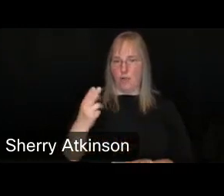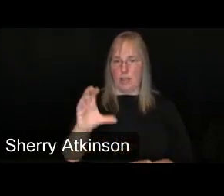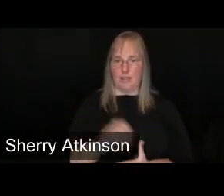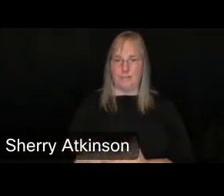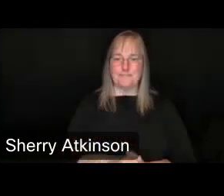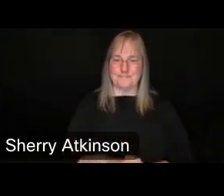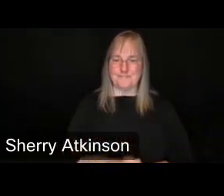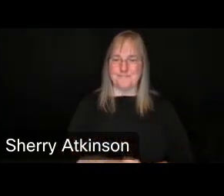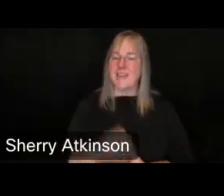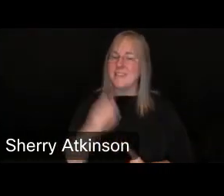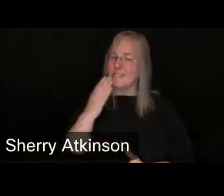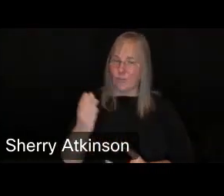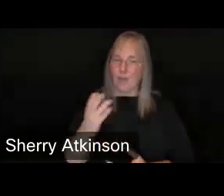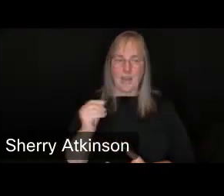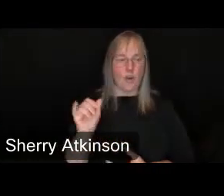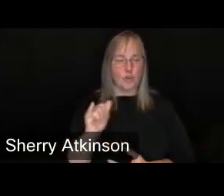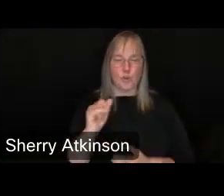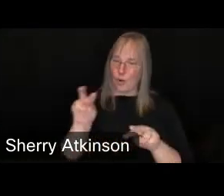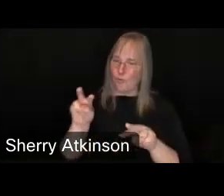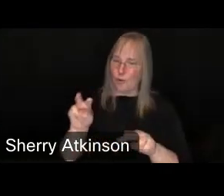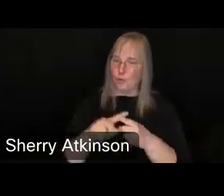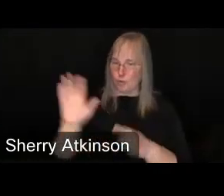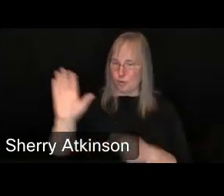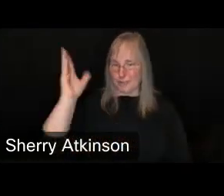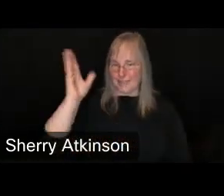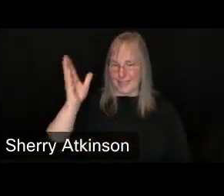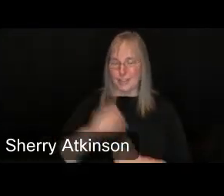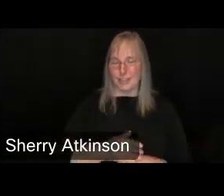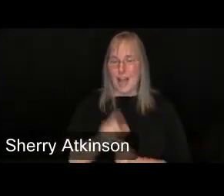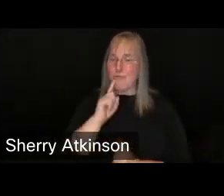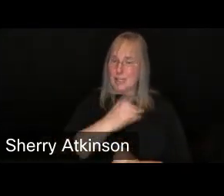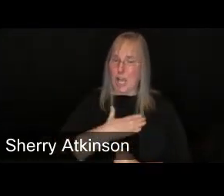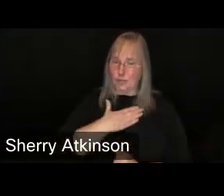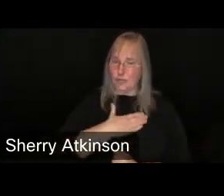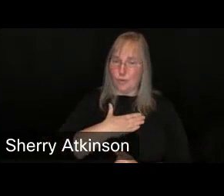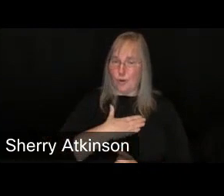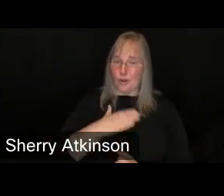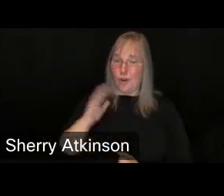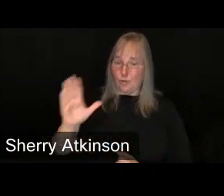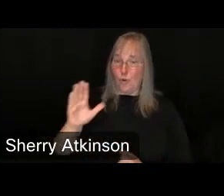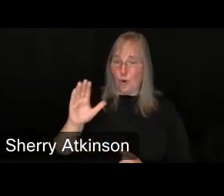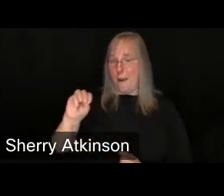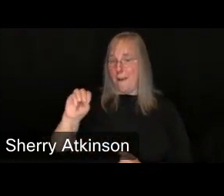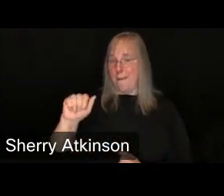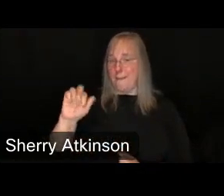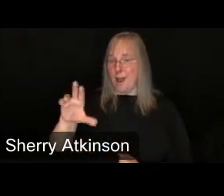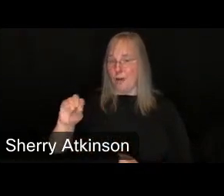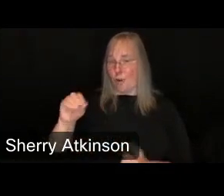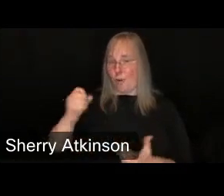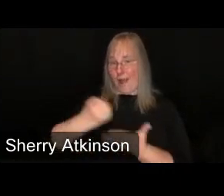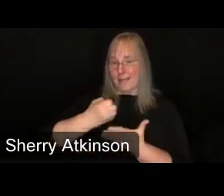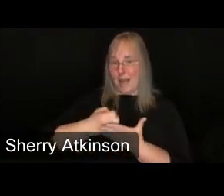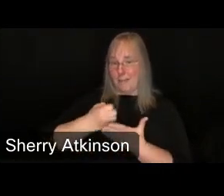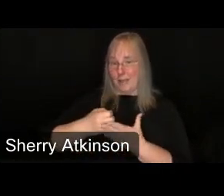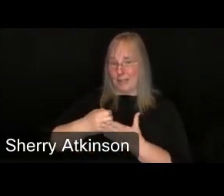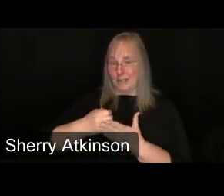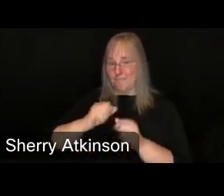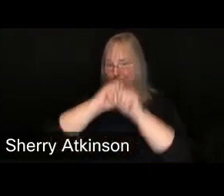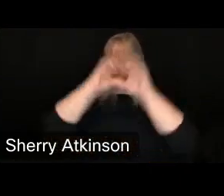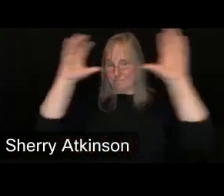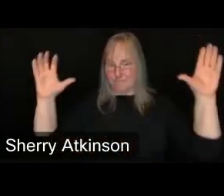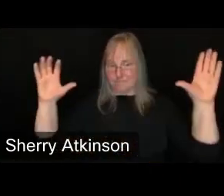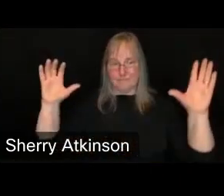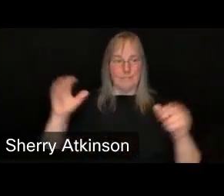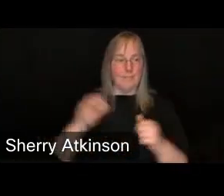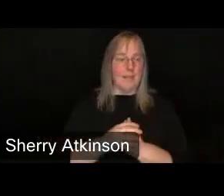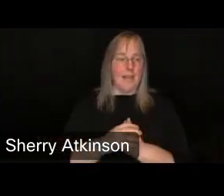thank you. And also look forward to your presentation. I really enjoy your kind of macroeconomic part there, which is